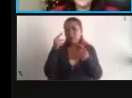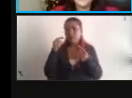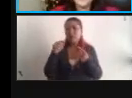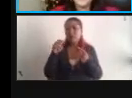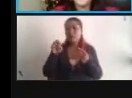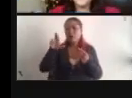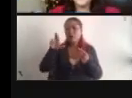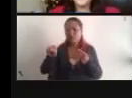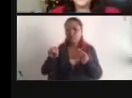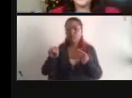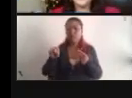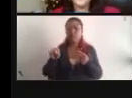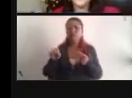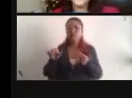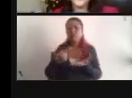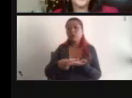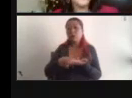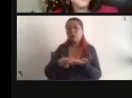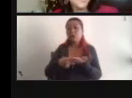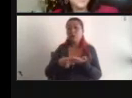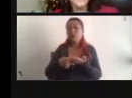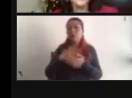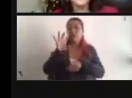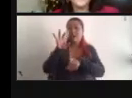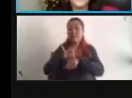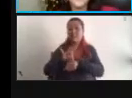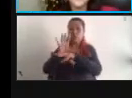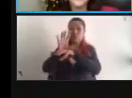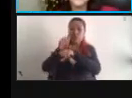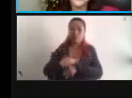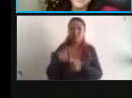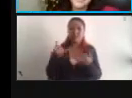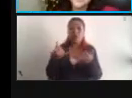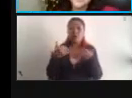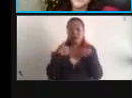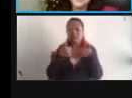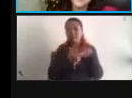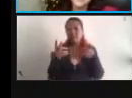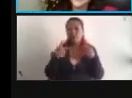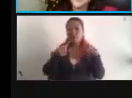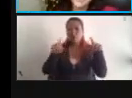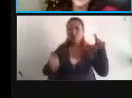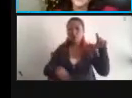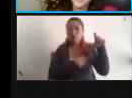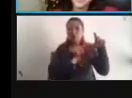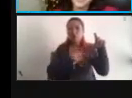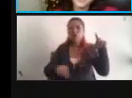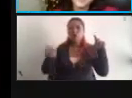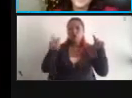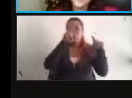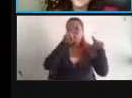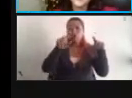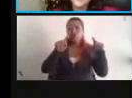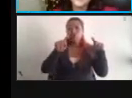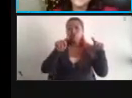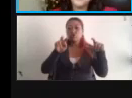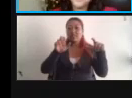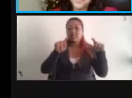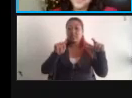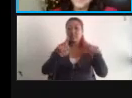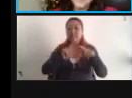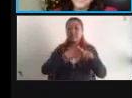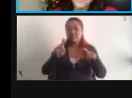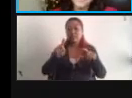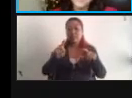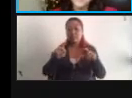Then when we talk about gravitational adaptations, there are multiple now. So you have the transit to a different location like the moon. You have the